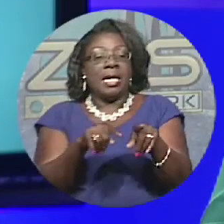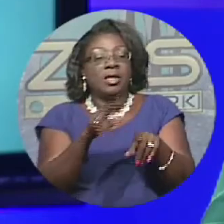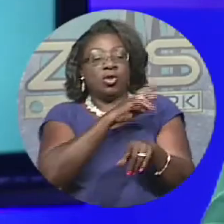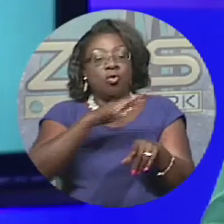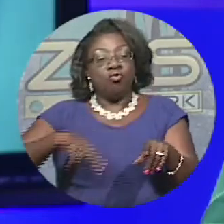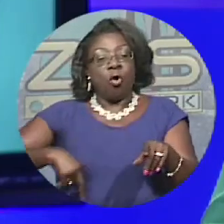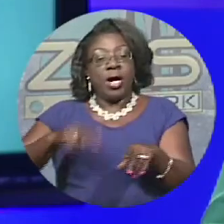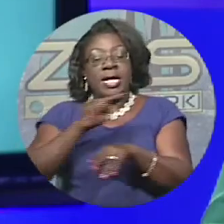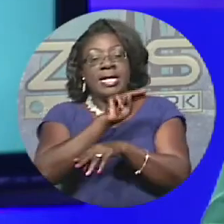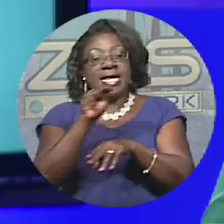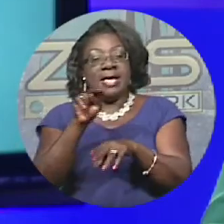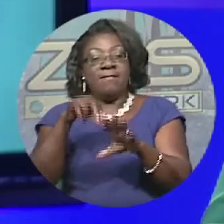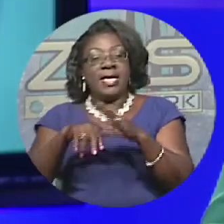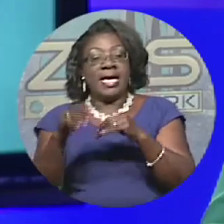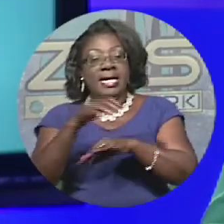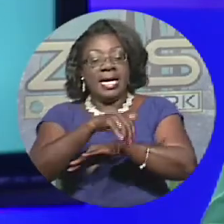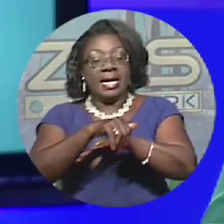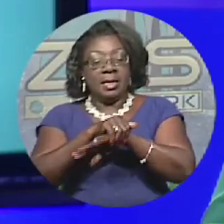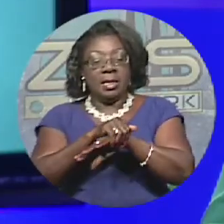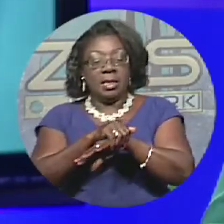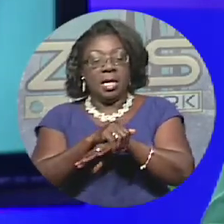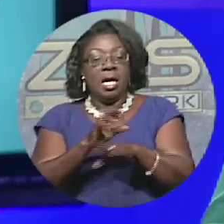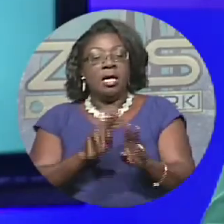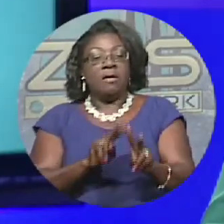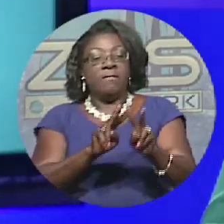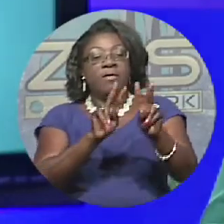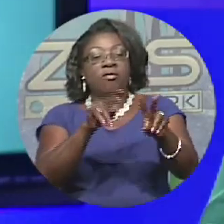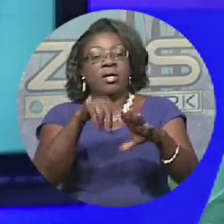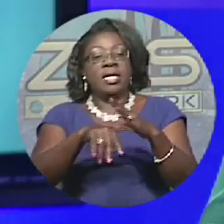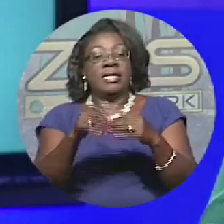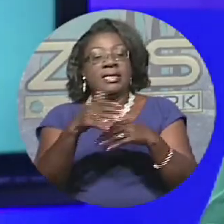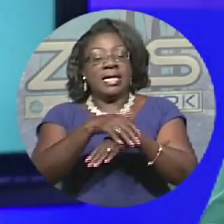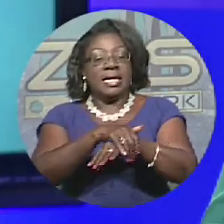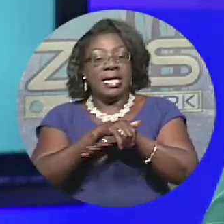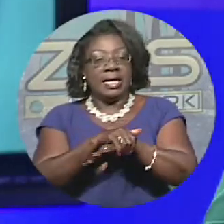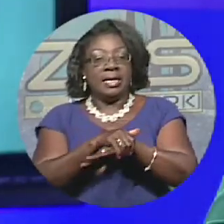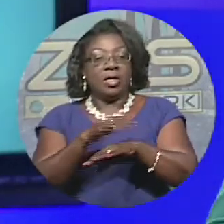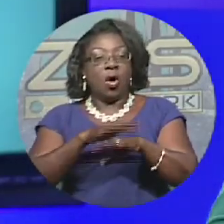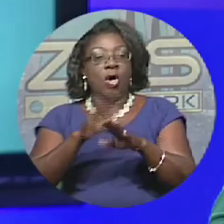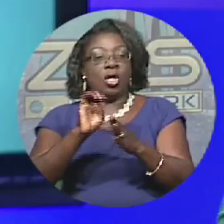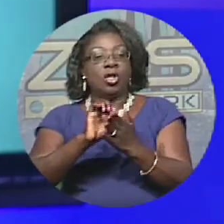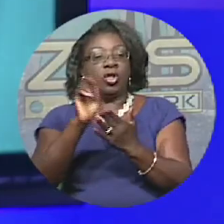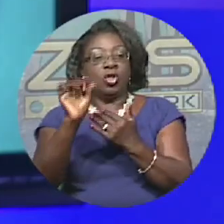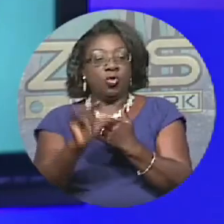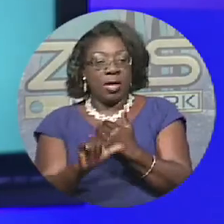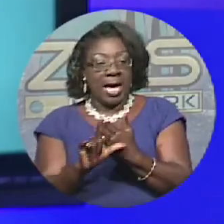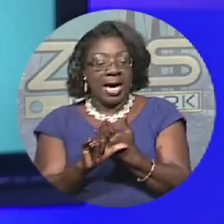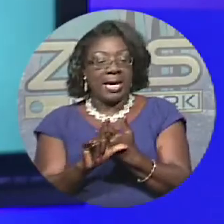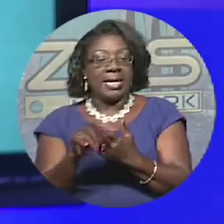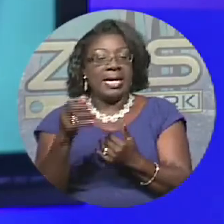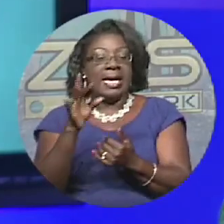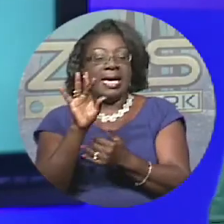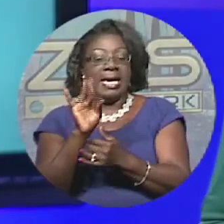Navy. The funeral is set for July 8th in Guernsey, and a memorial service is set for a later date in England.